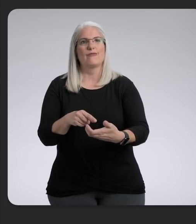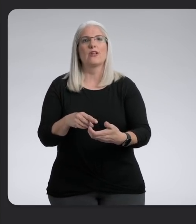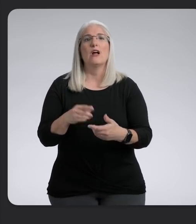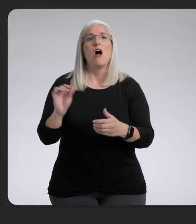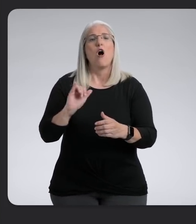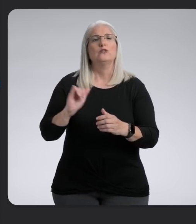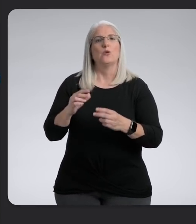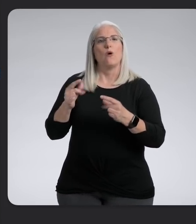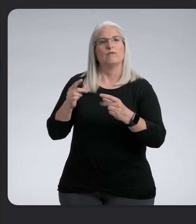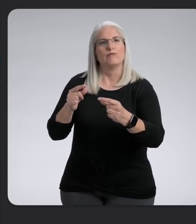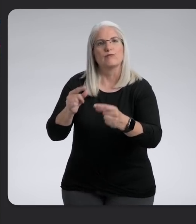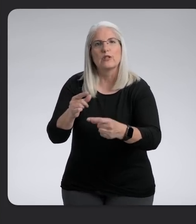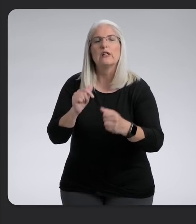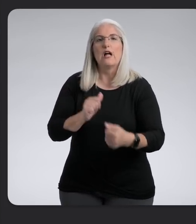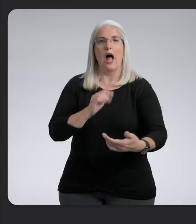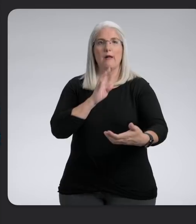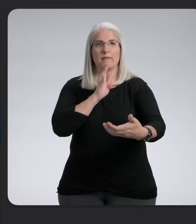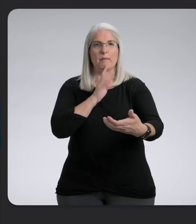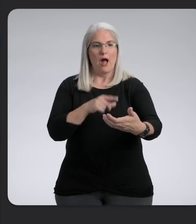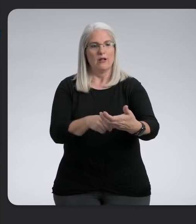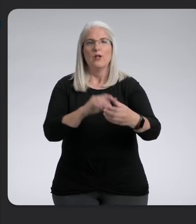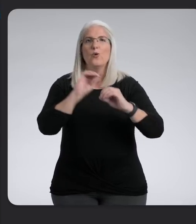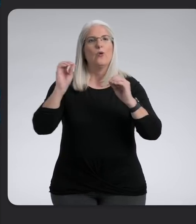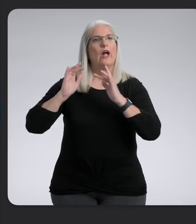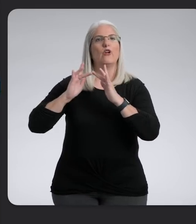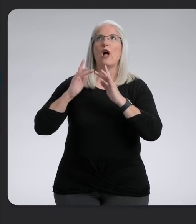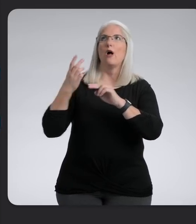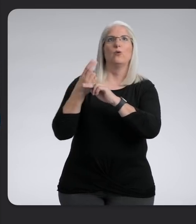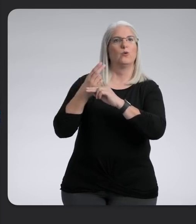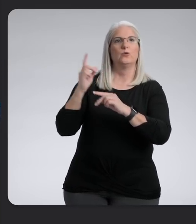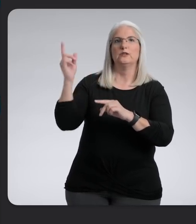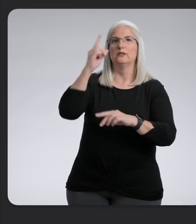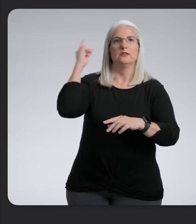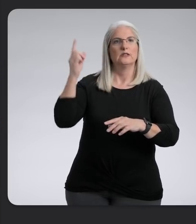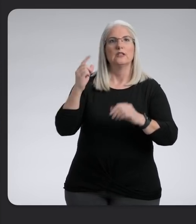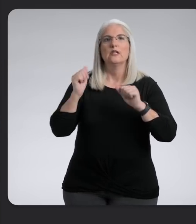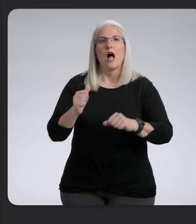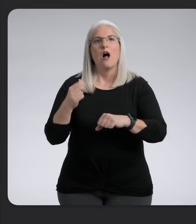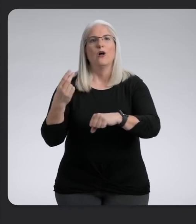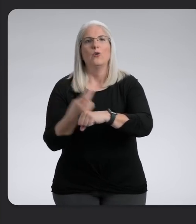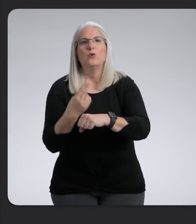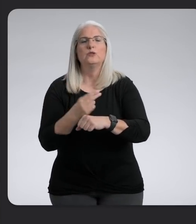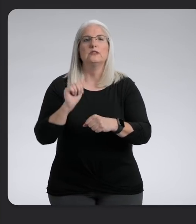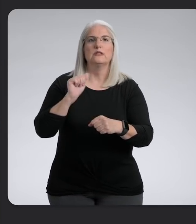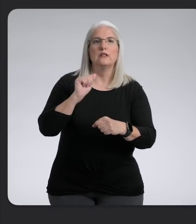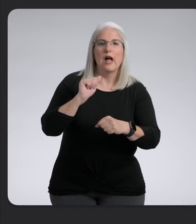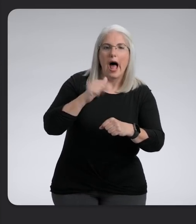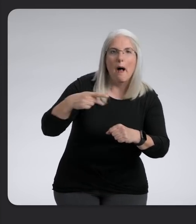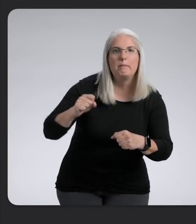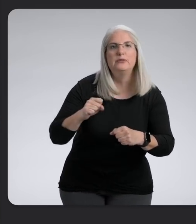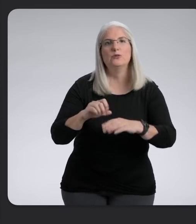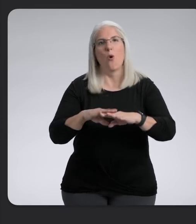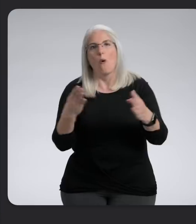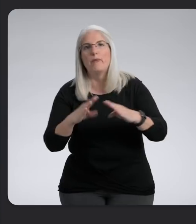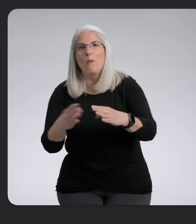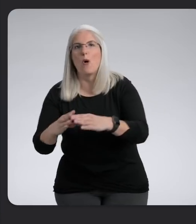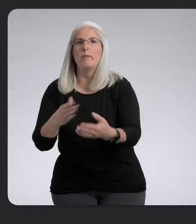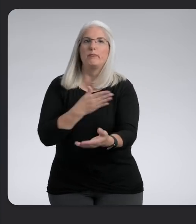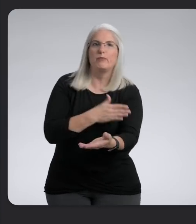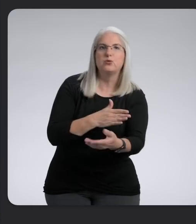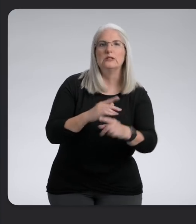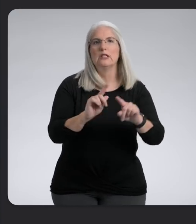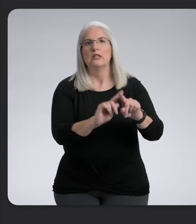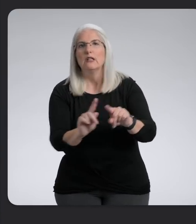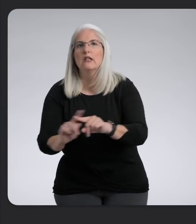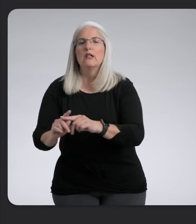an internet connection, launch apps, change settings, control music, and more. Second, on-device processing speeds things up.